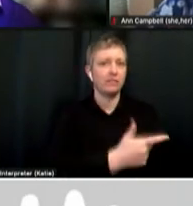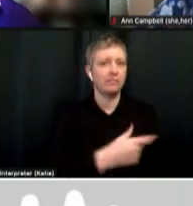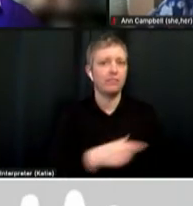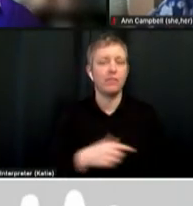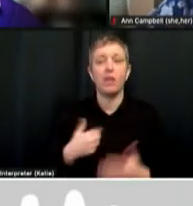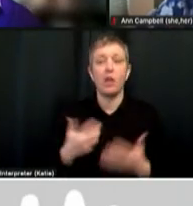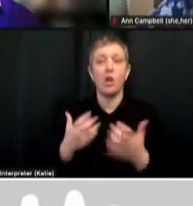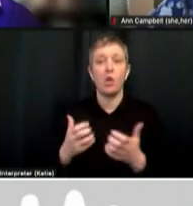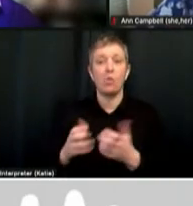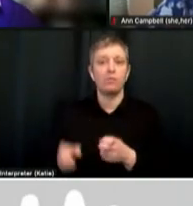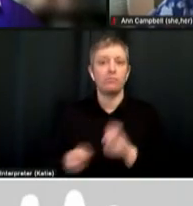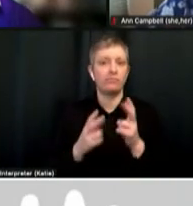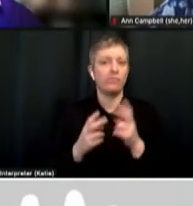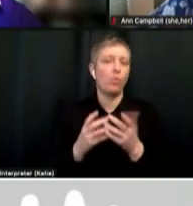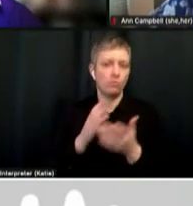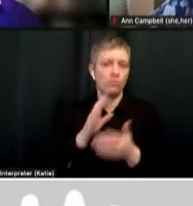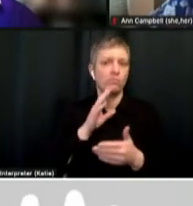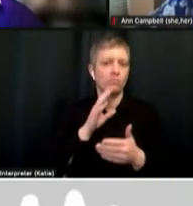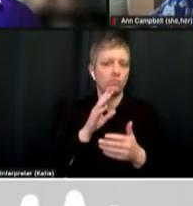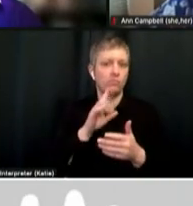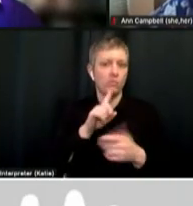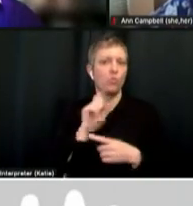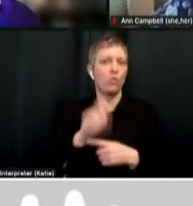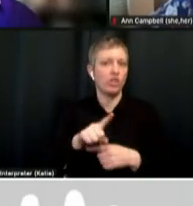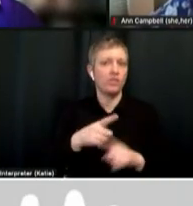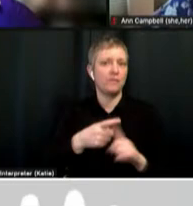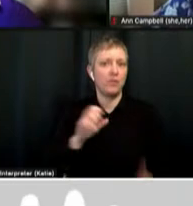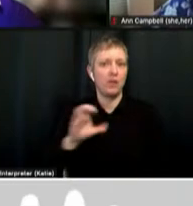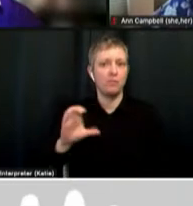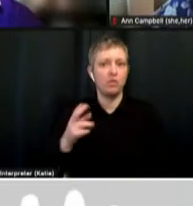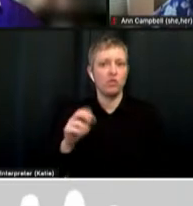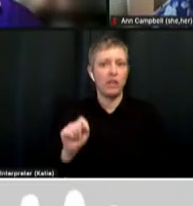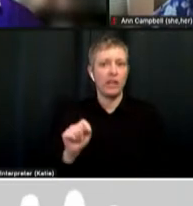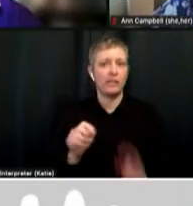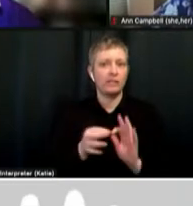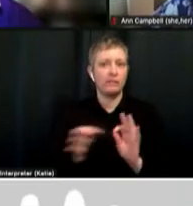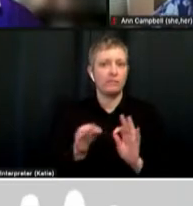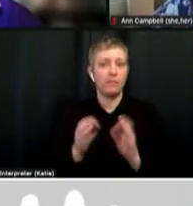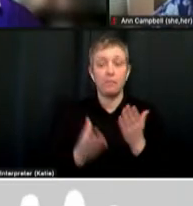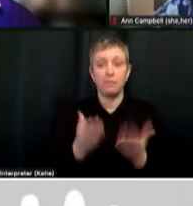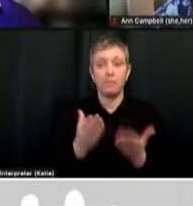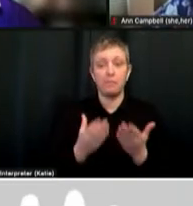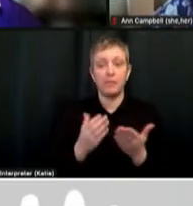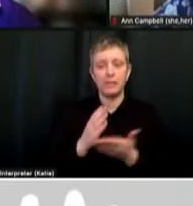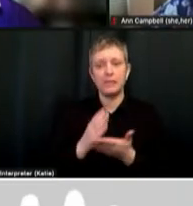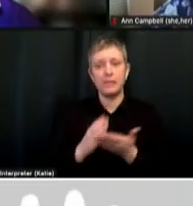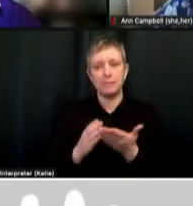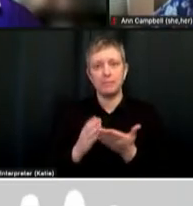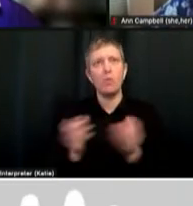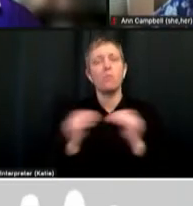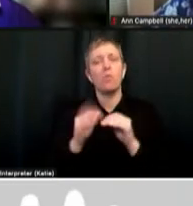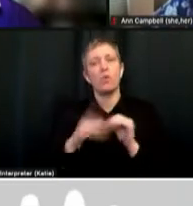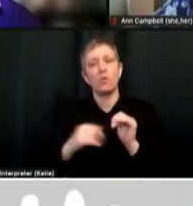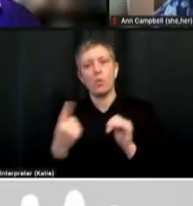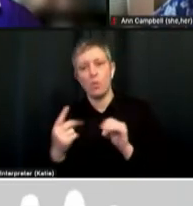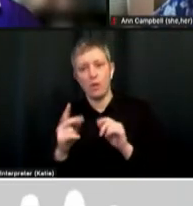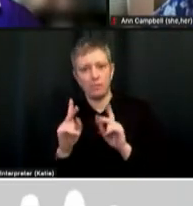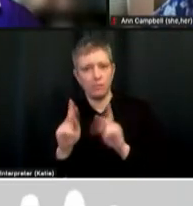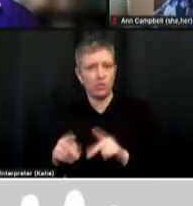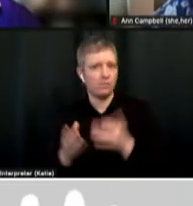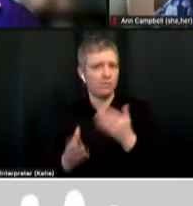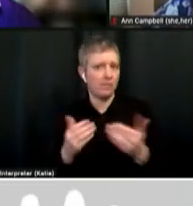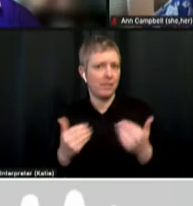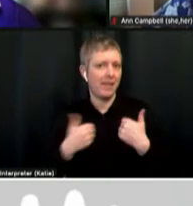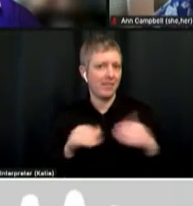chat because I think I think more than one person might have this question. Could